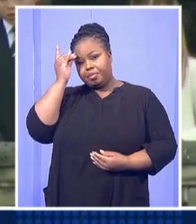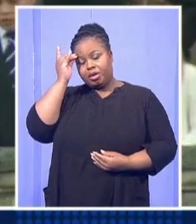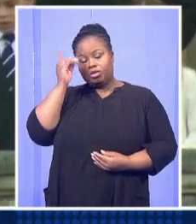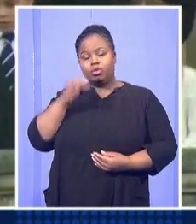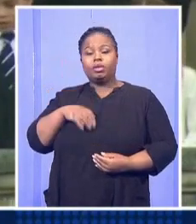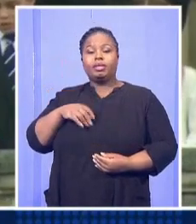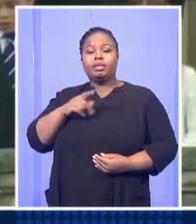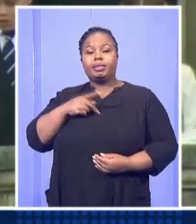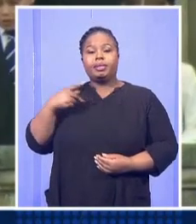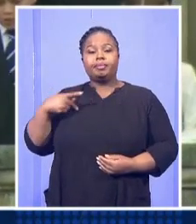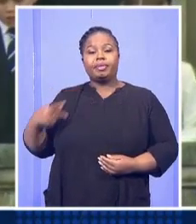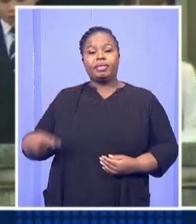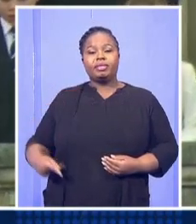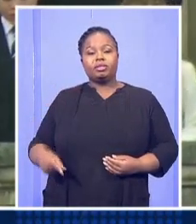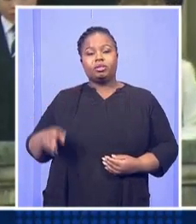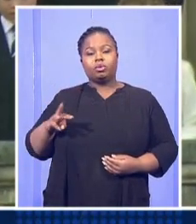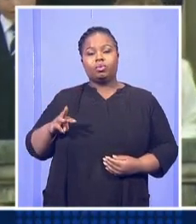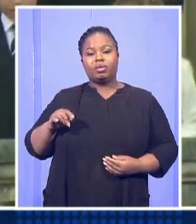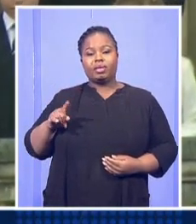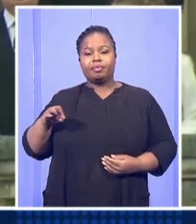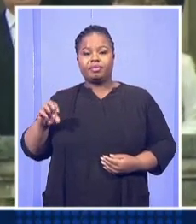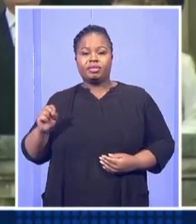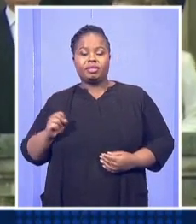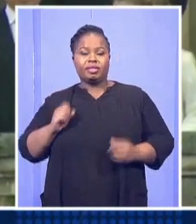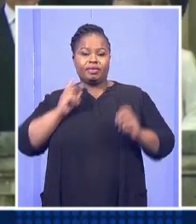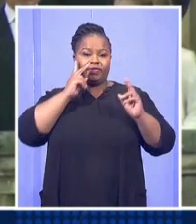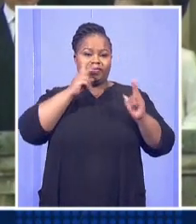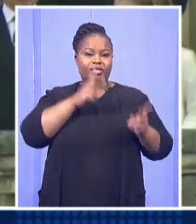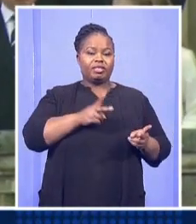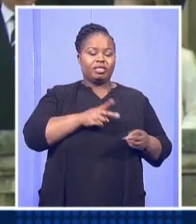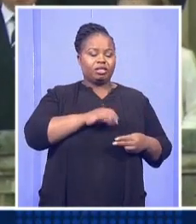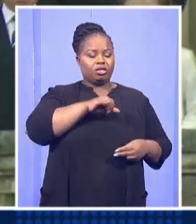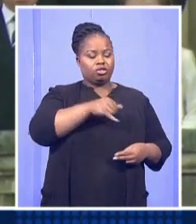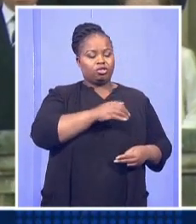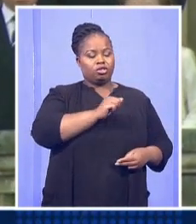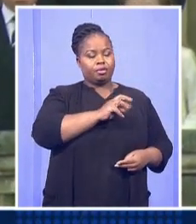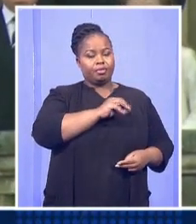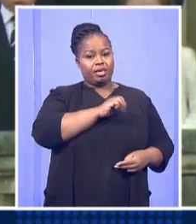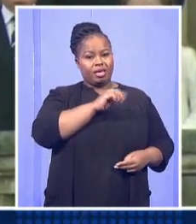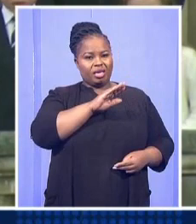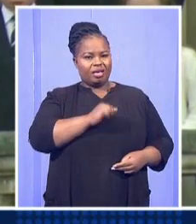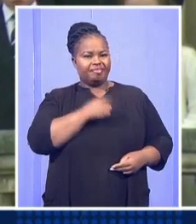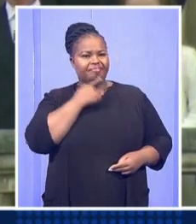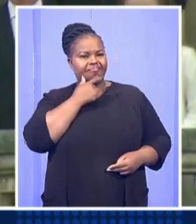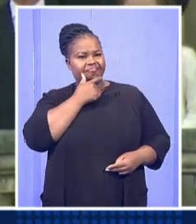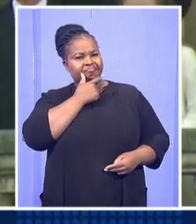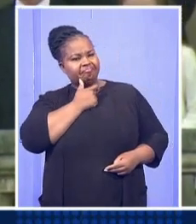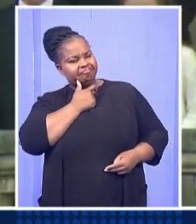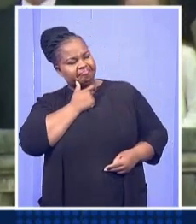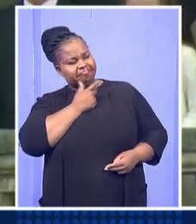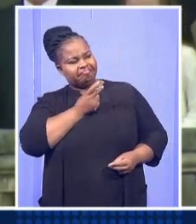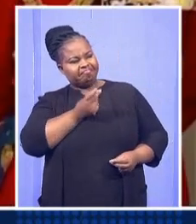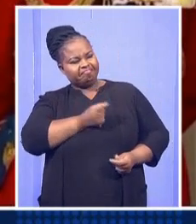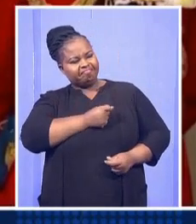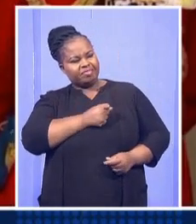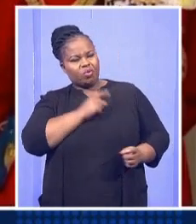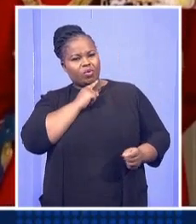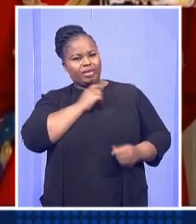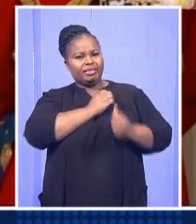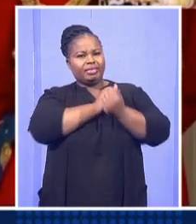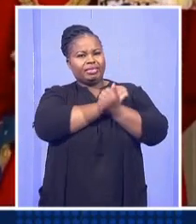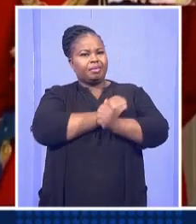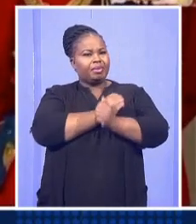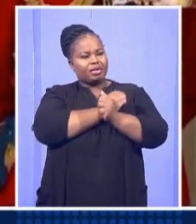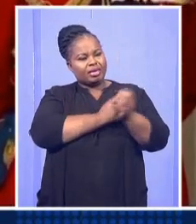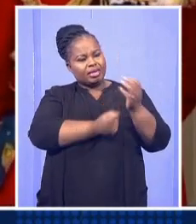William visited Jamaica. He expressed sorrow, profound sorrow and regret that slavery happened at